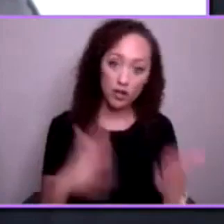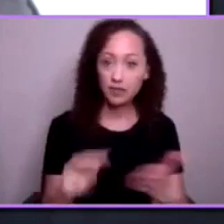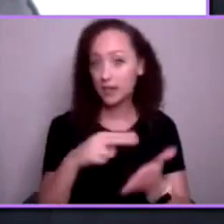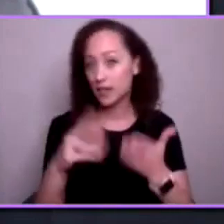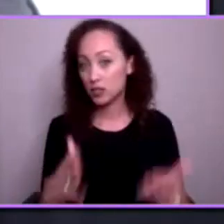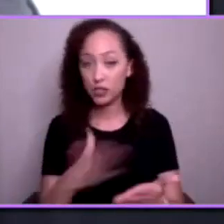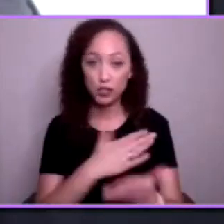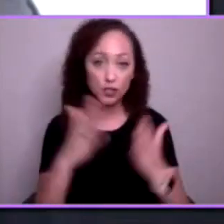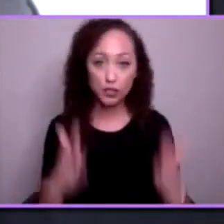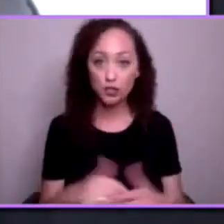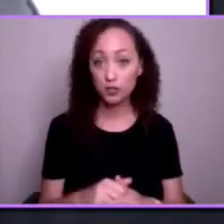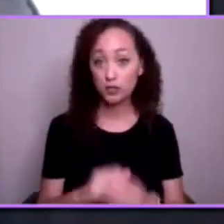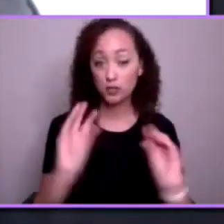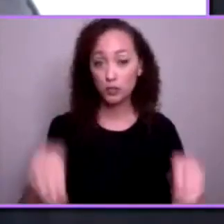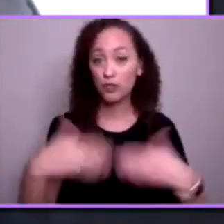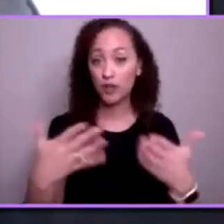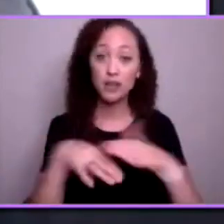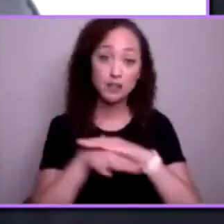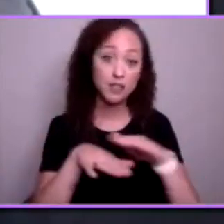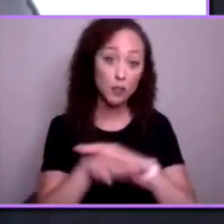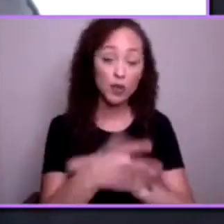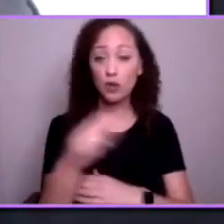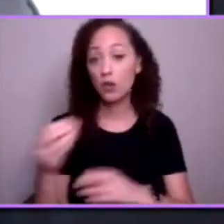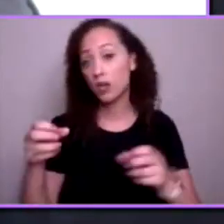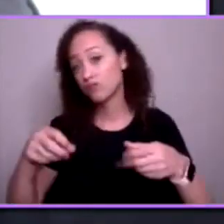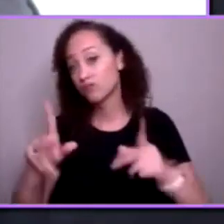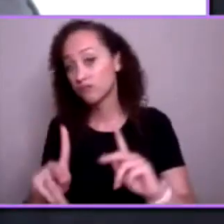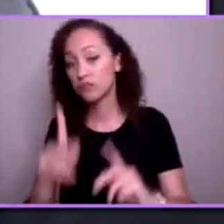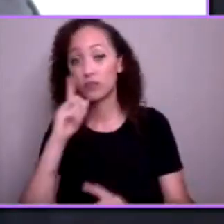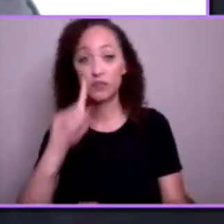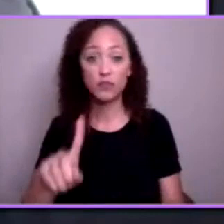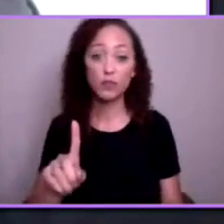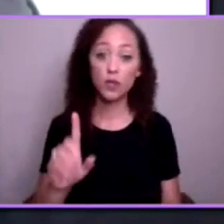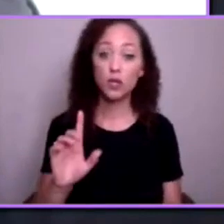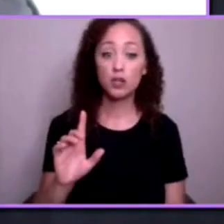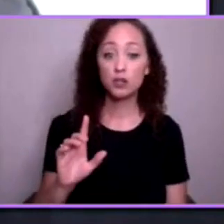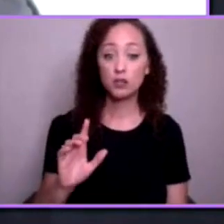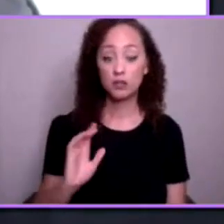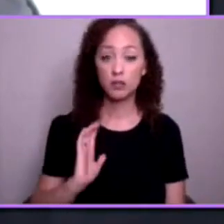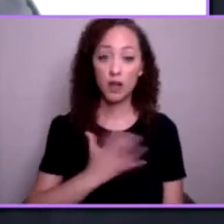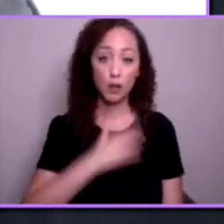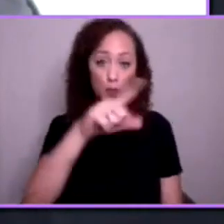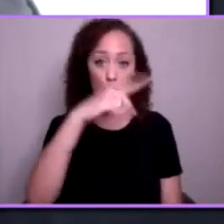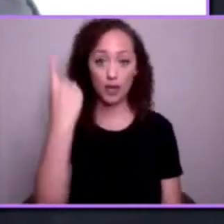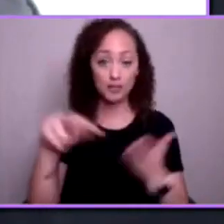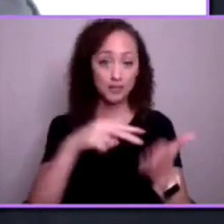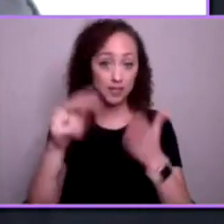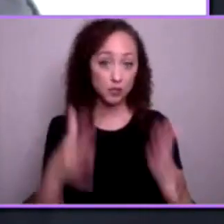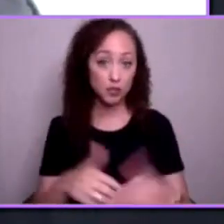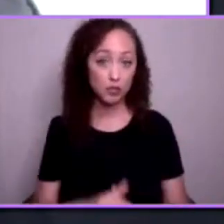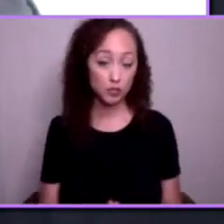provide accessibility and opportunities for our up-and-coming Black dancers and